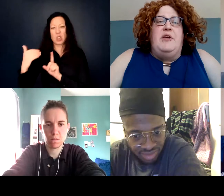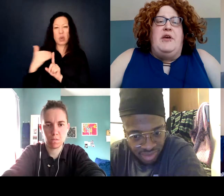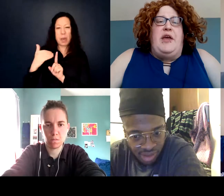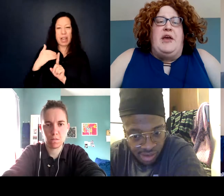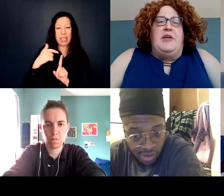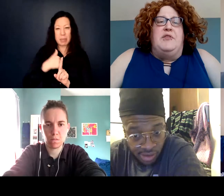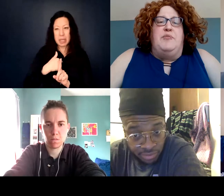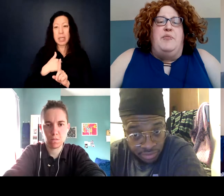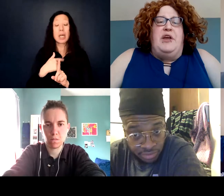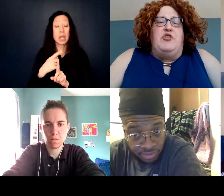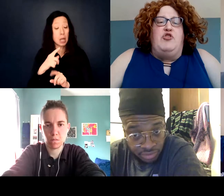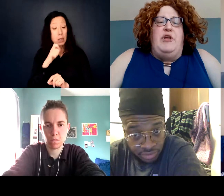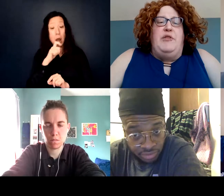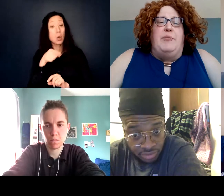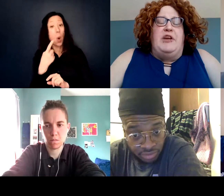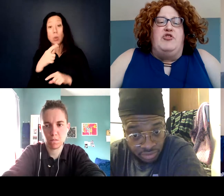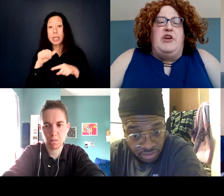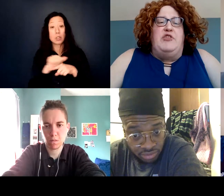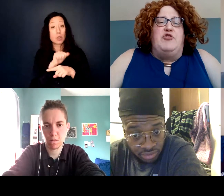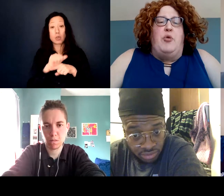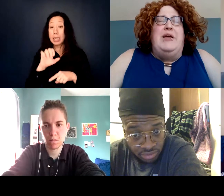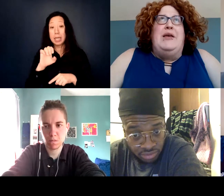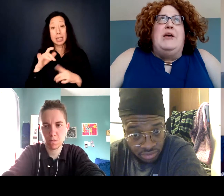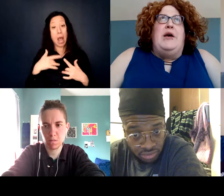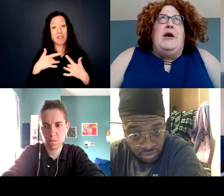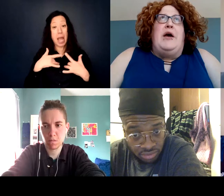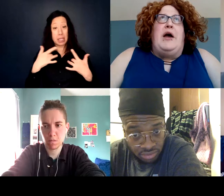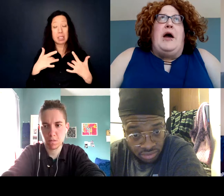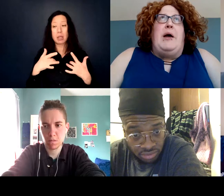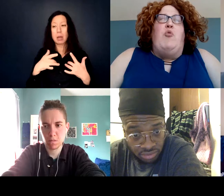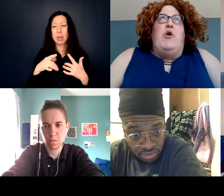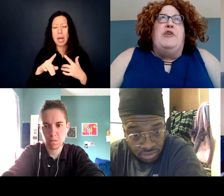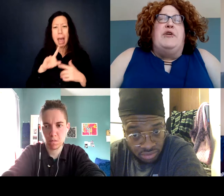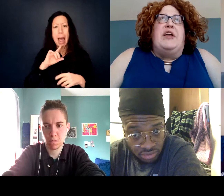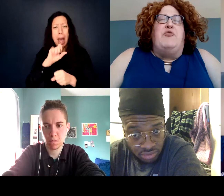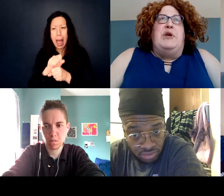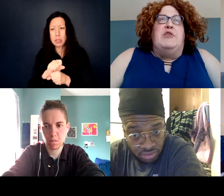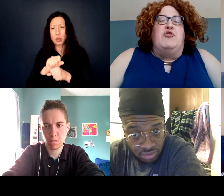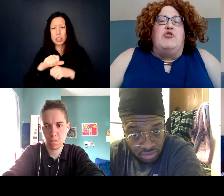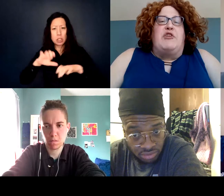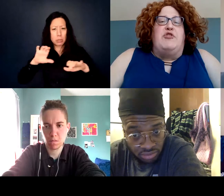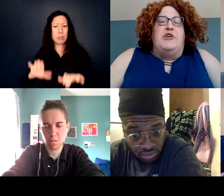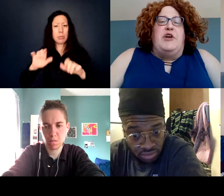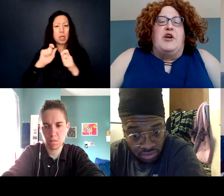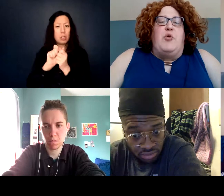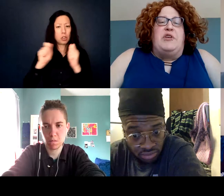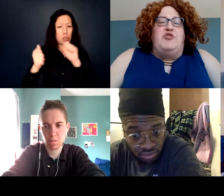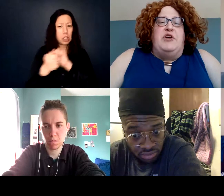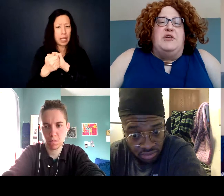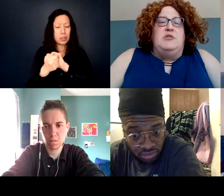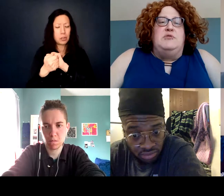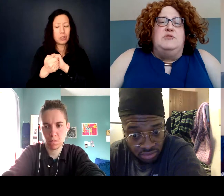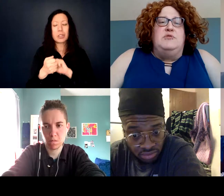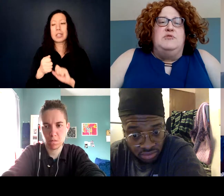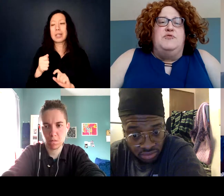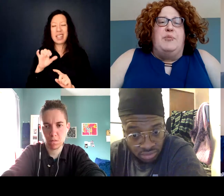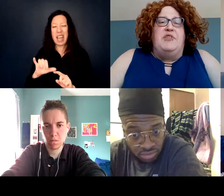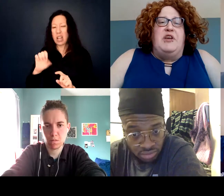event and being changed. So I'm wondering if we can structure a